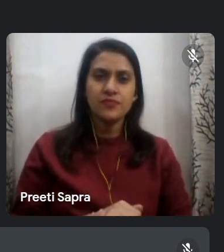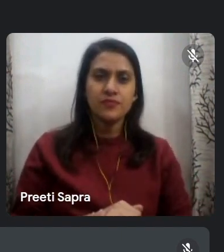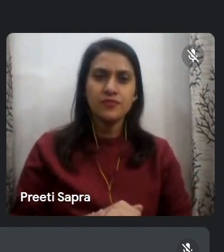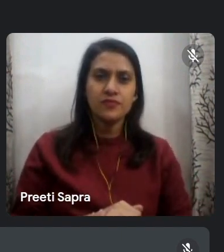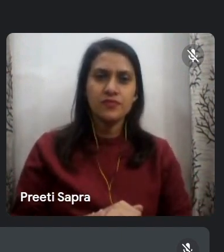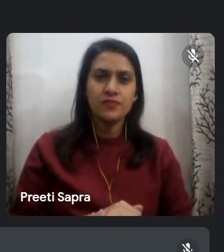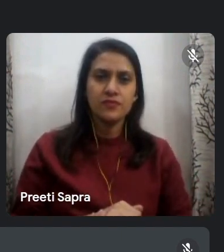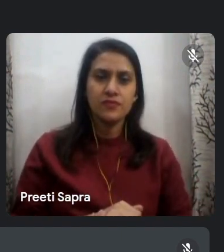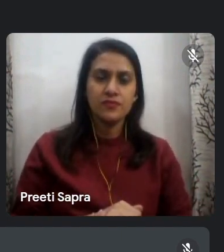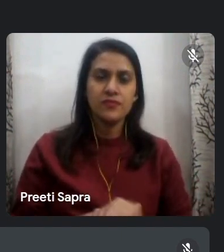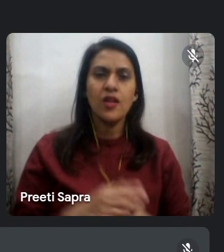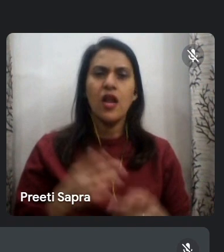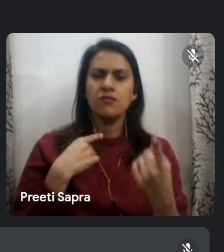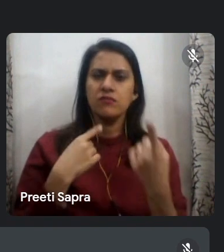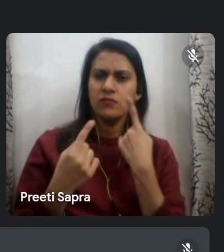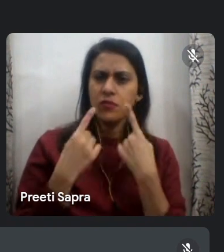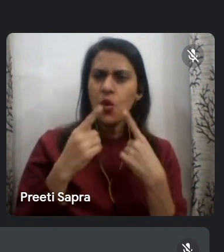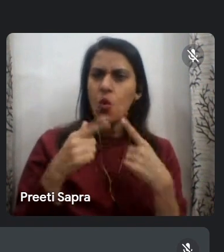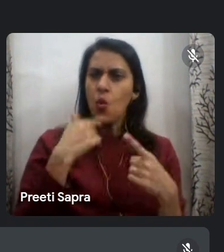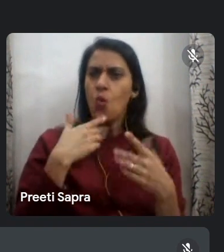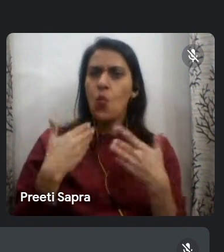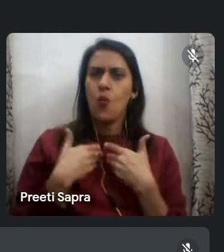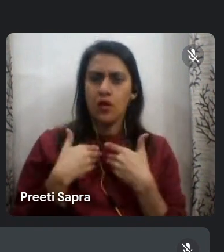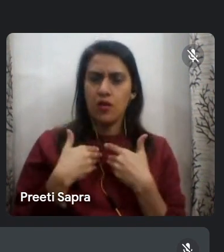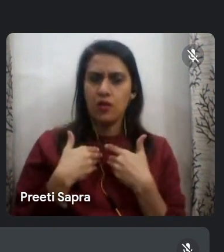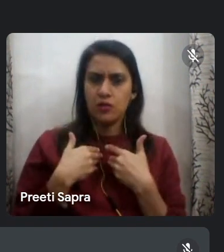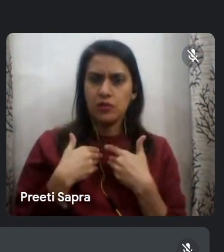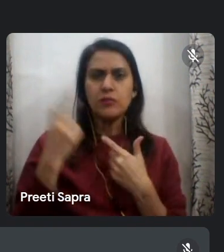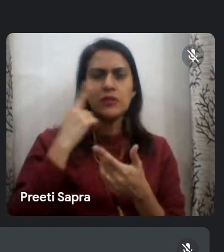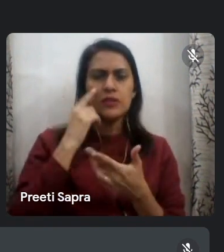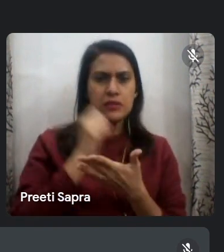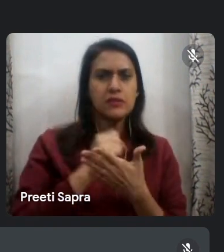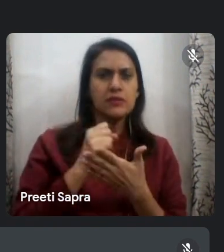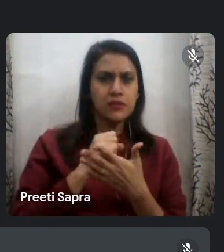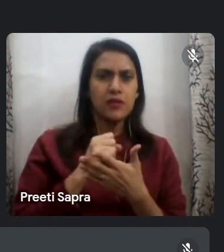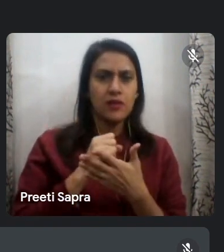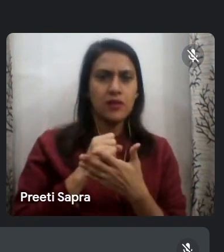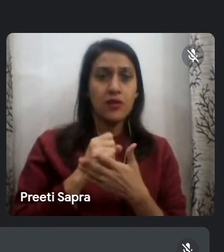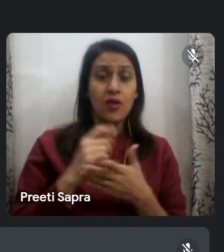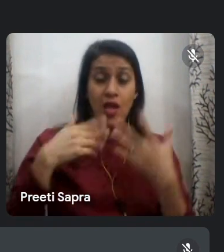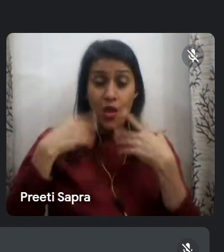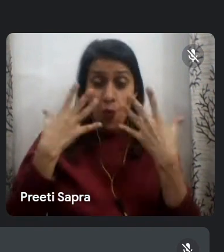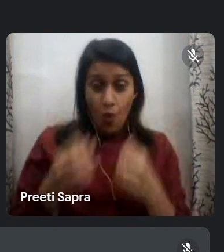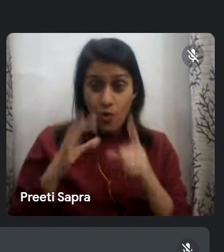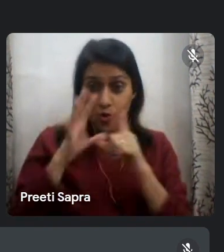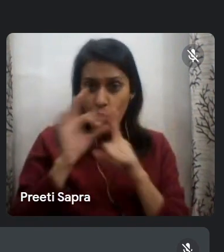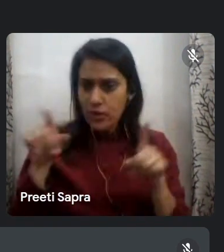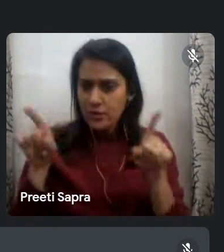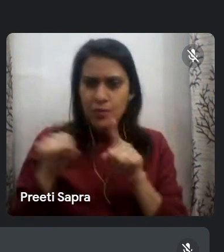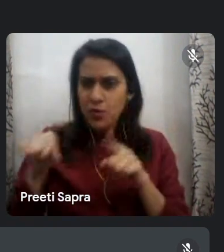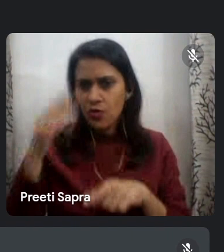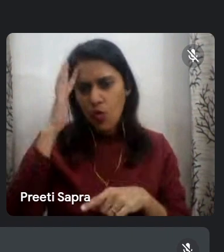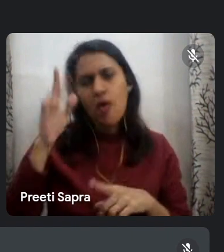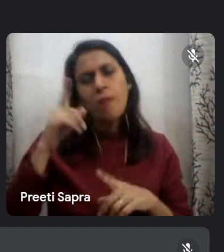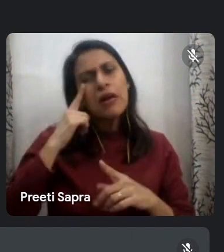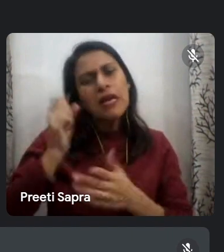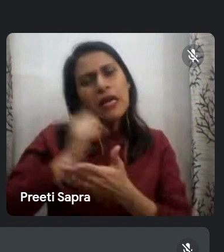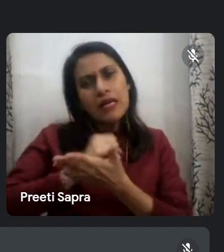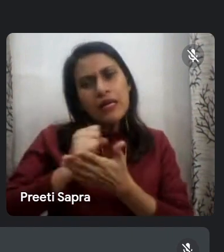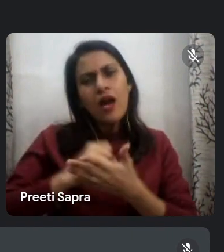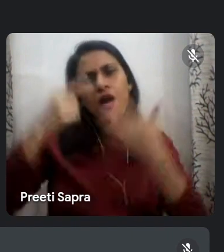of started figuring out who I was, and maybe not what I wanted to do, but I really started figuring out who I